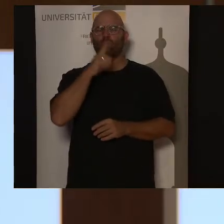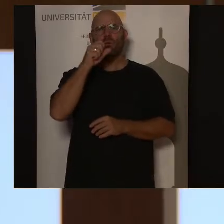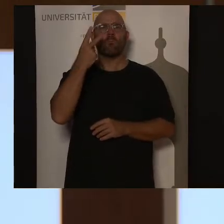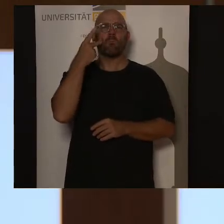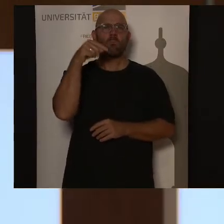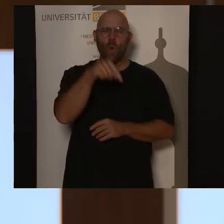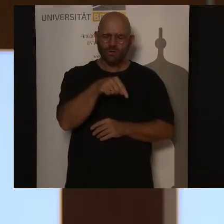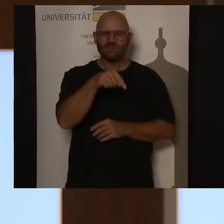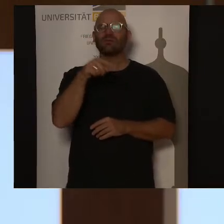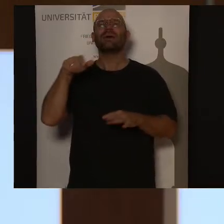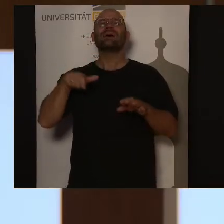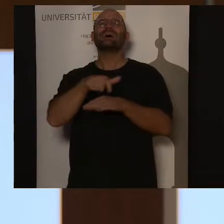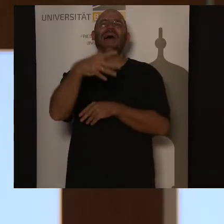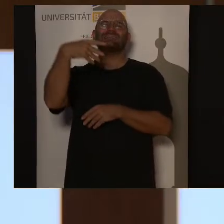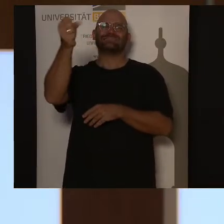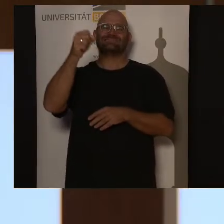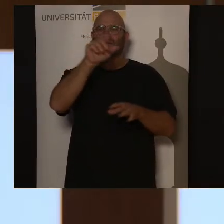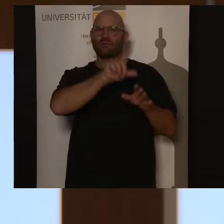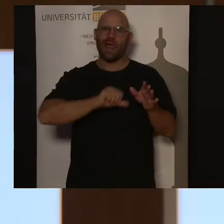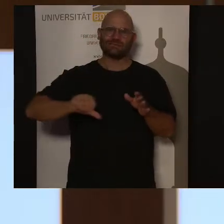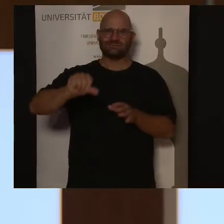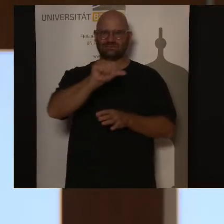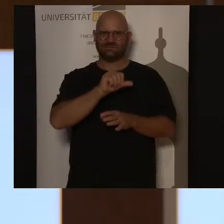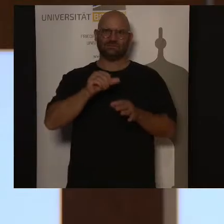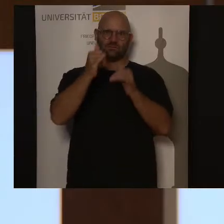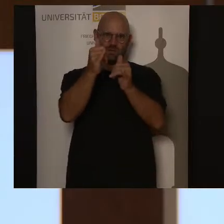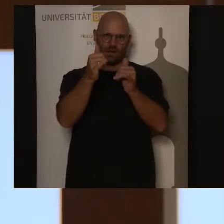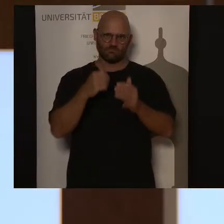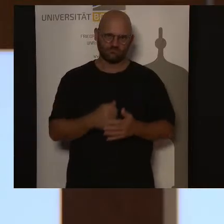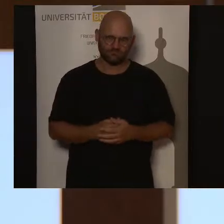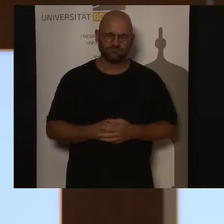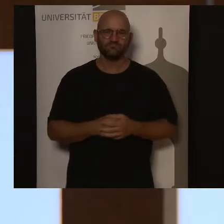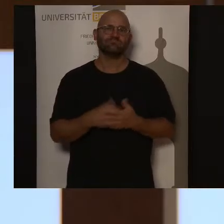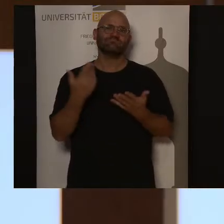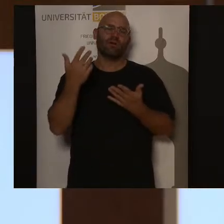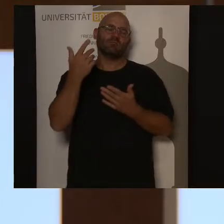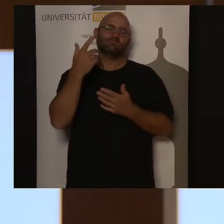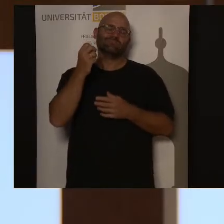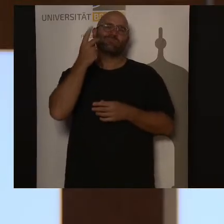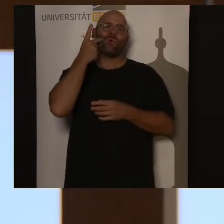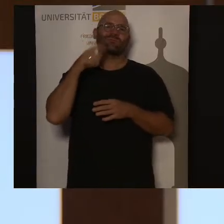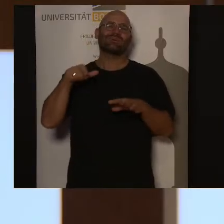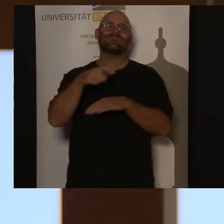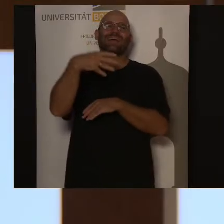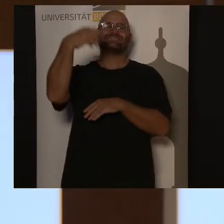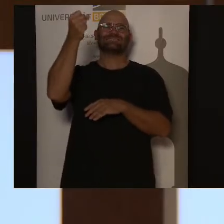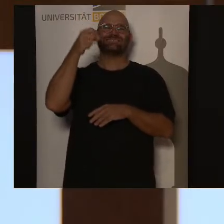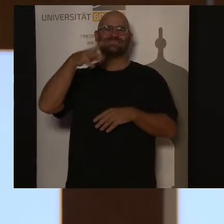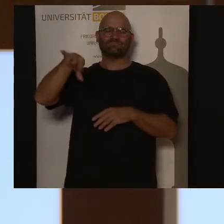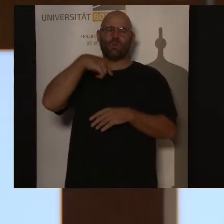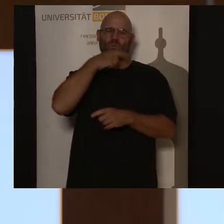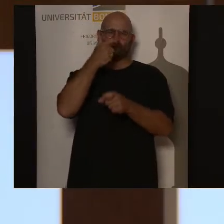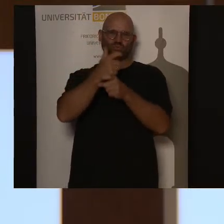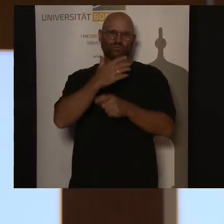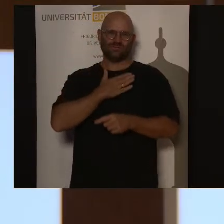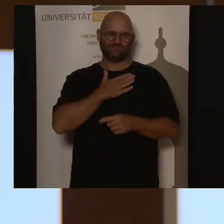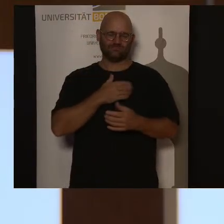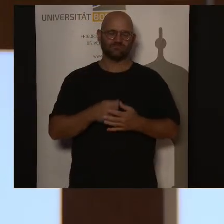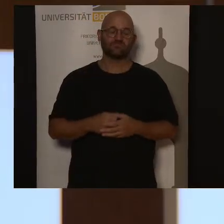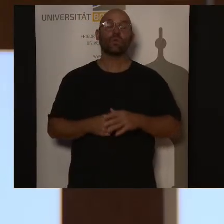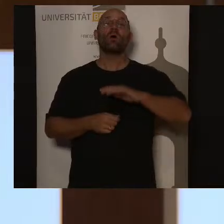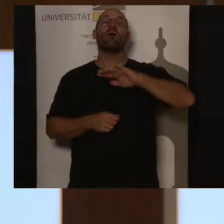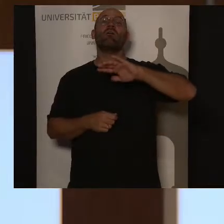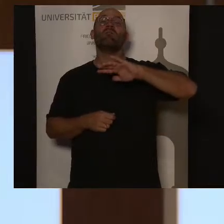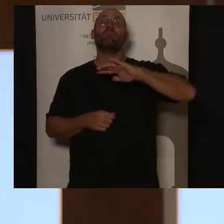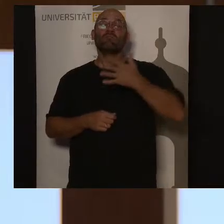daycare places, not only here in Bonn, but also in the Bonn-Rhein-Sieg region, because we're also responsible